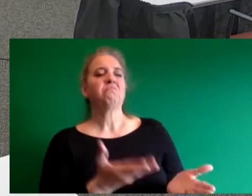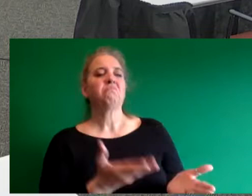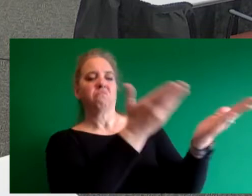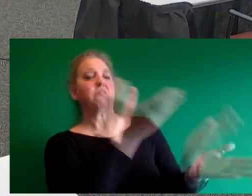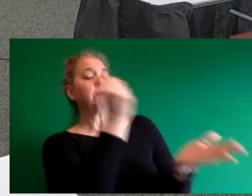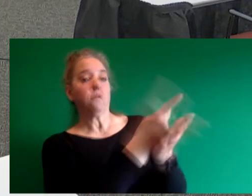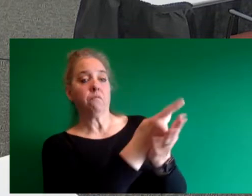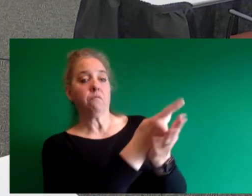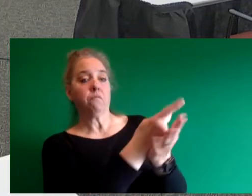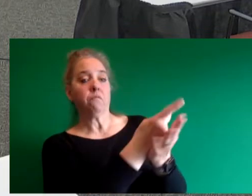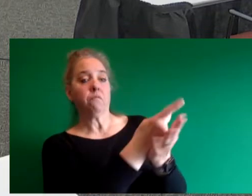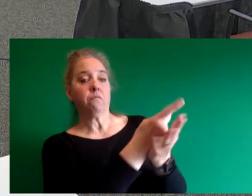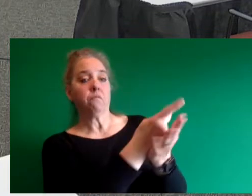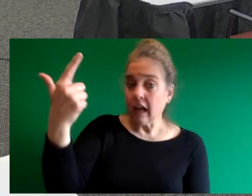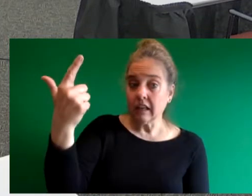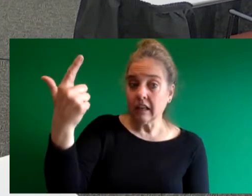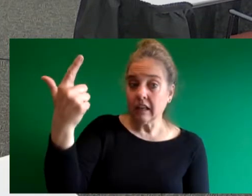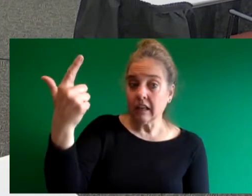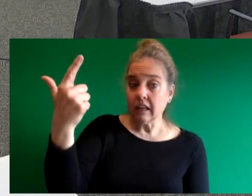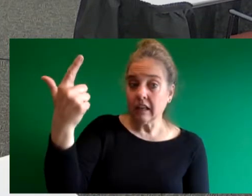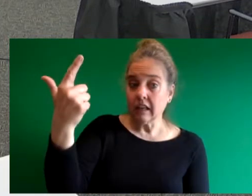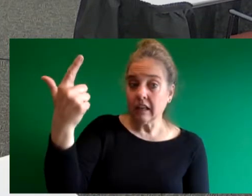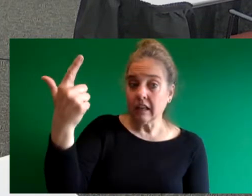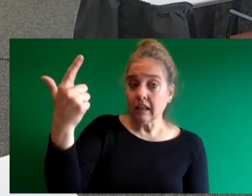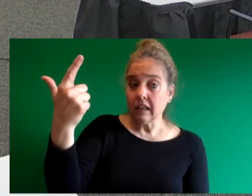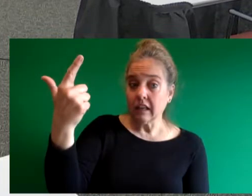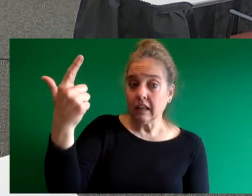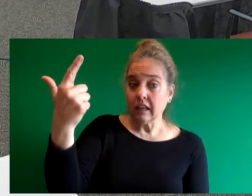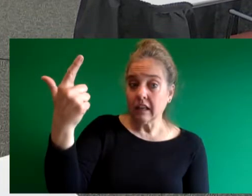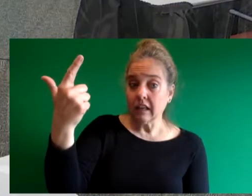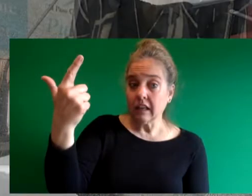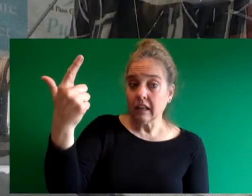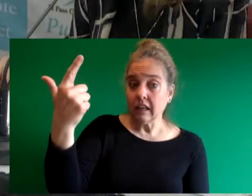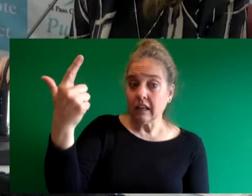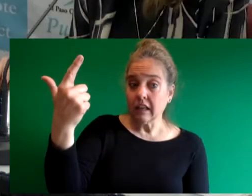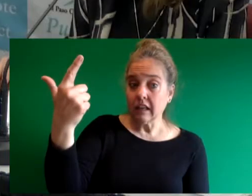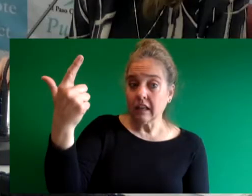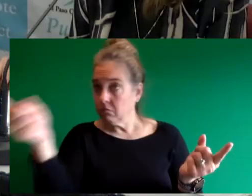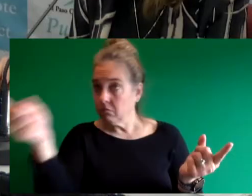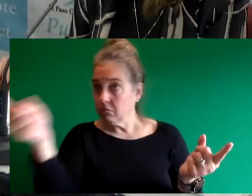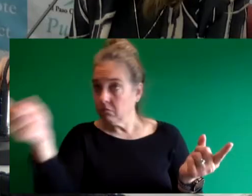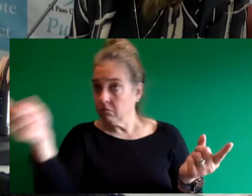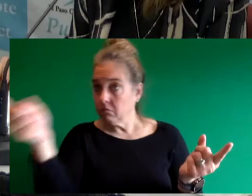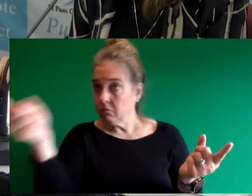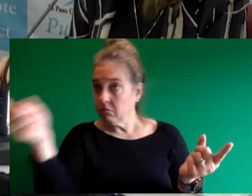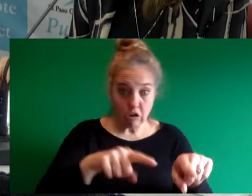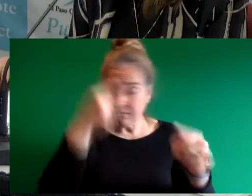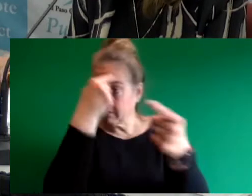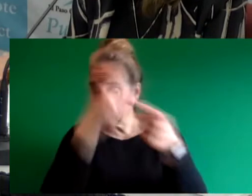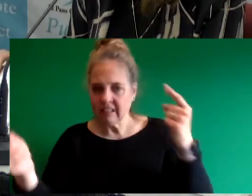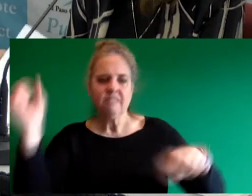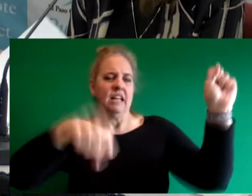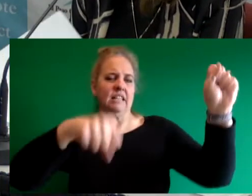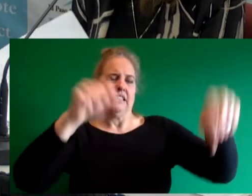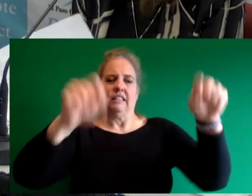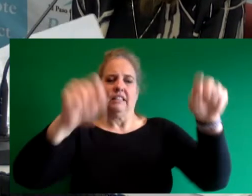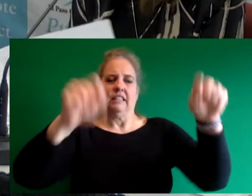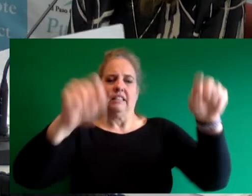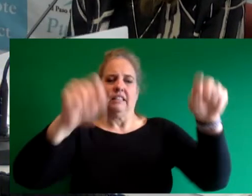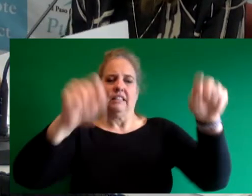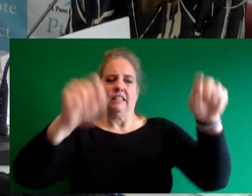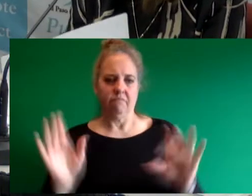Second. All in favor? Aye. Aye. Aye. Next item is finance and budget, and Samantha's